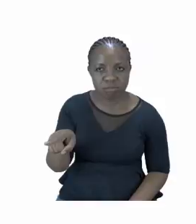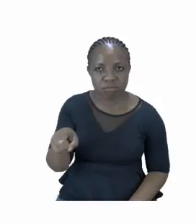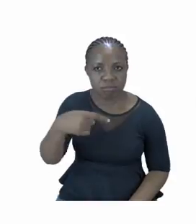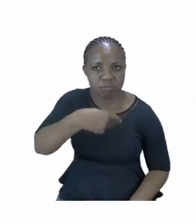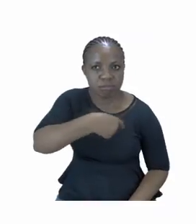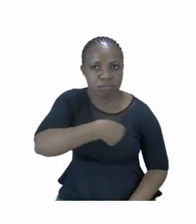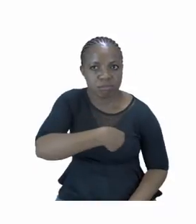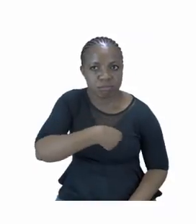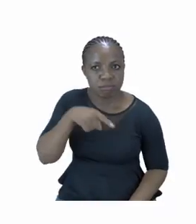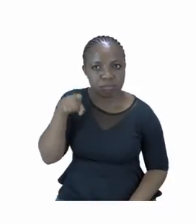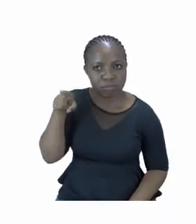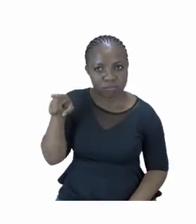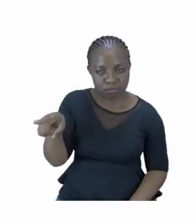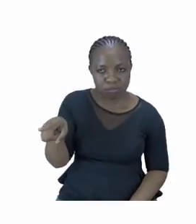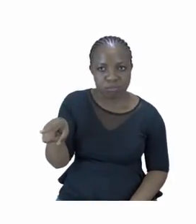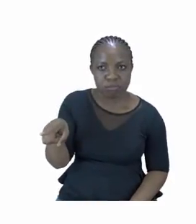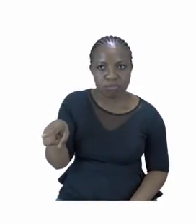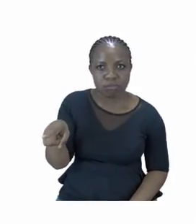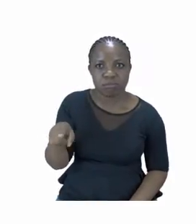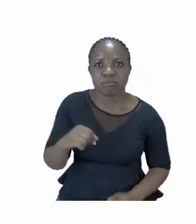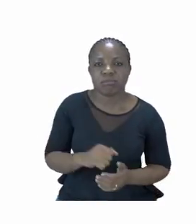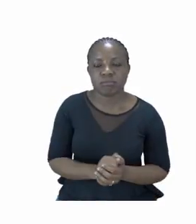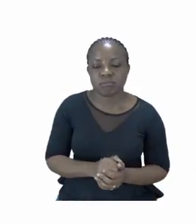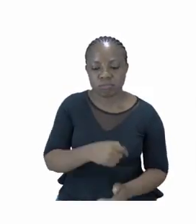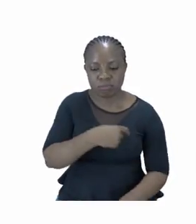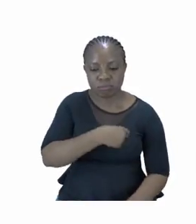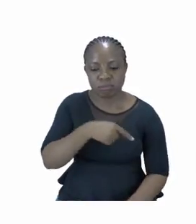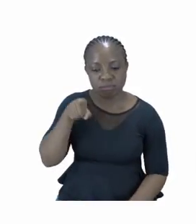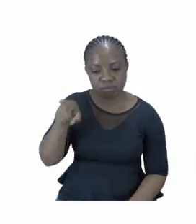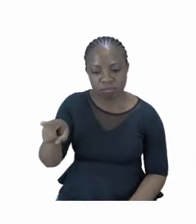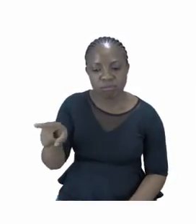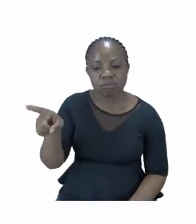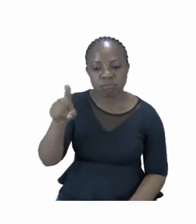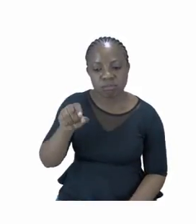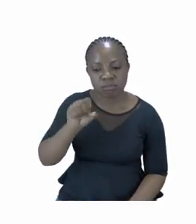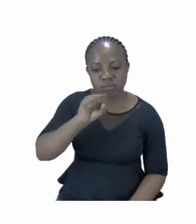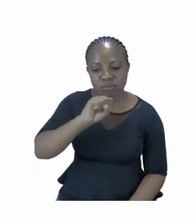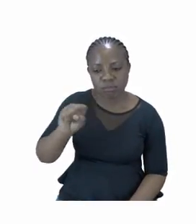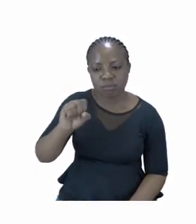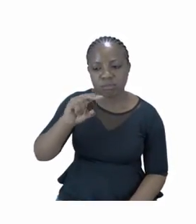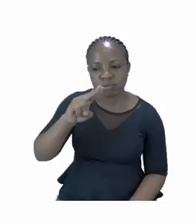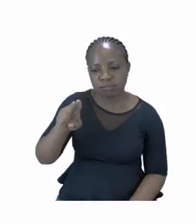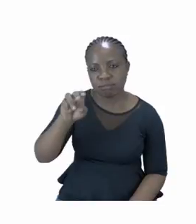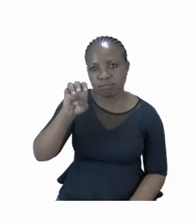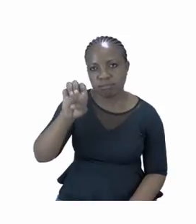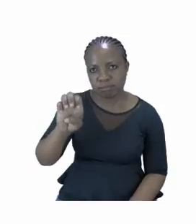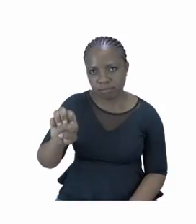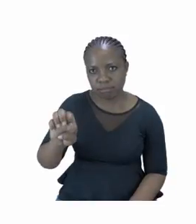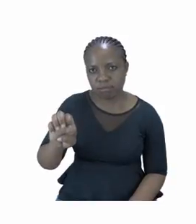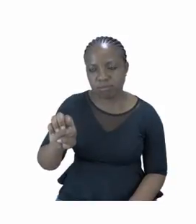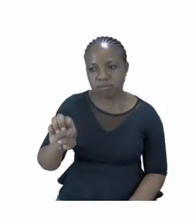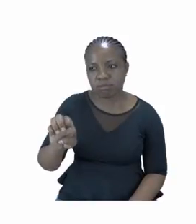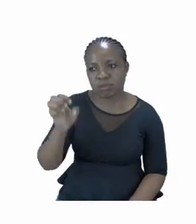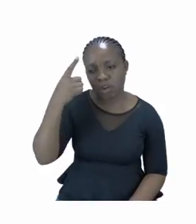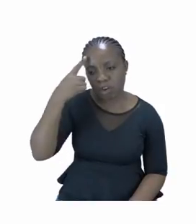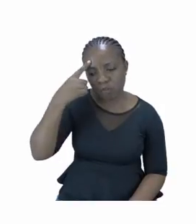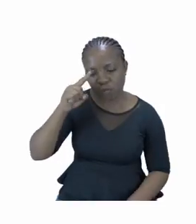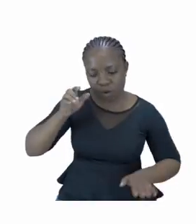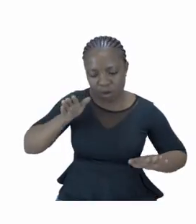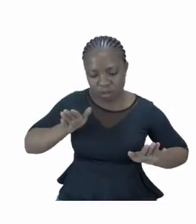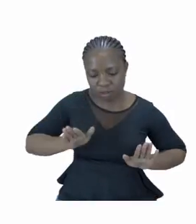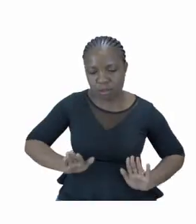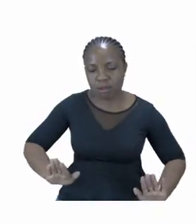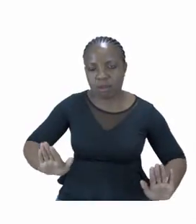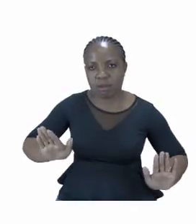other things that are not alive, maybe a table or some sweets. So please circle